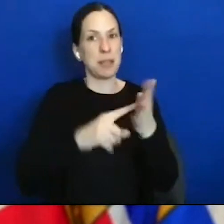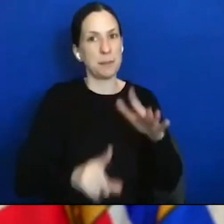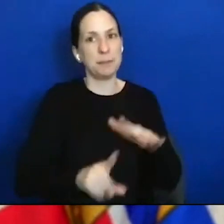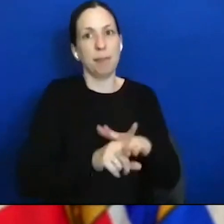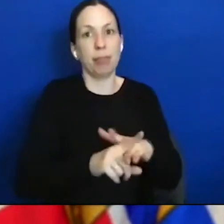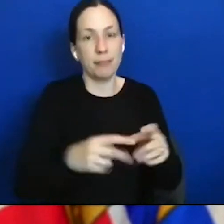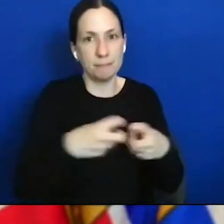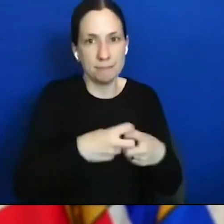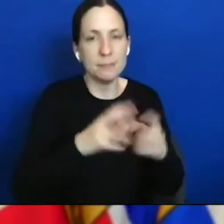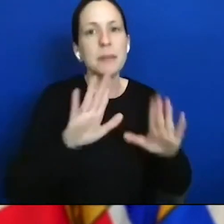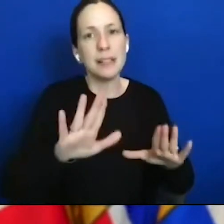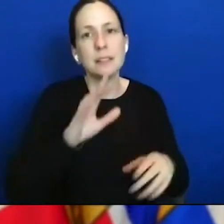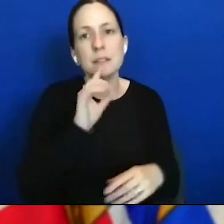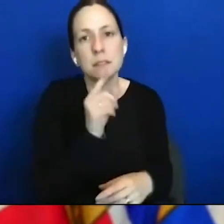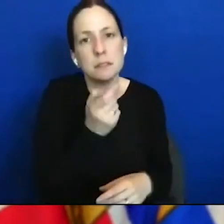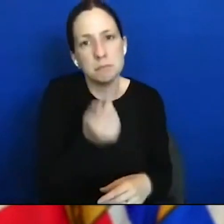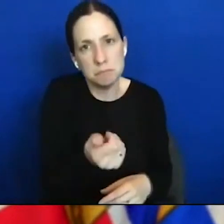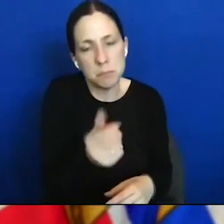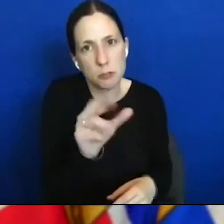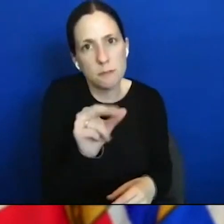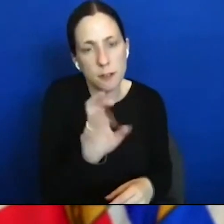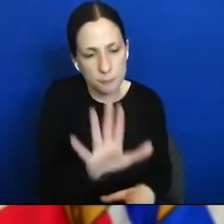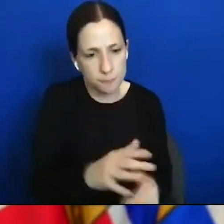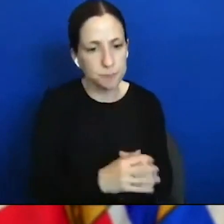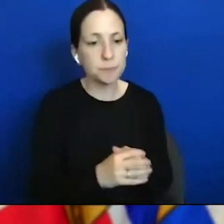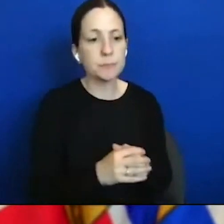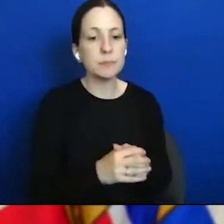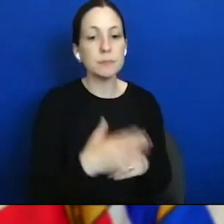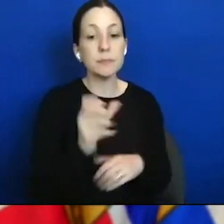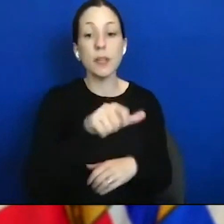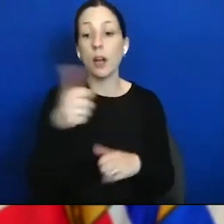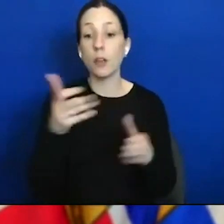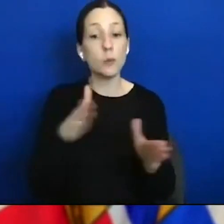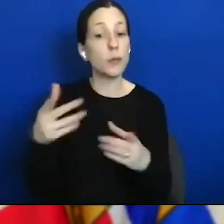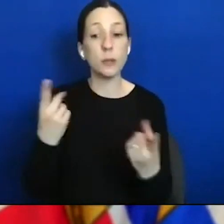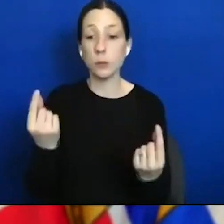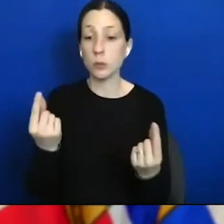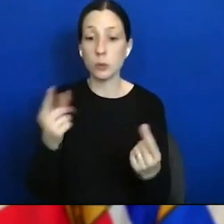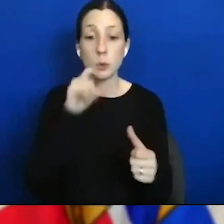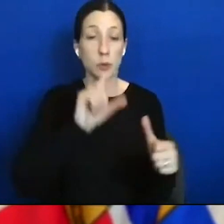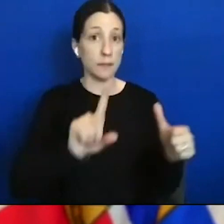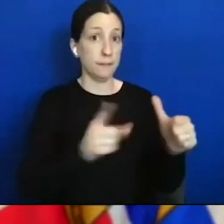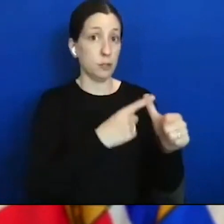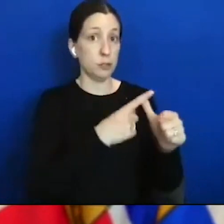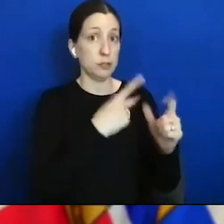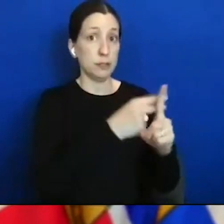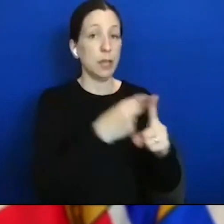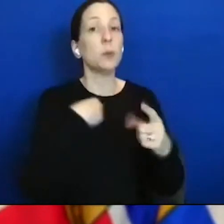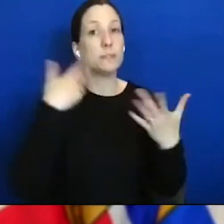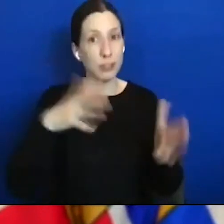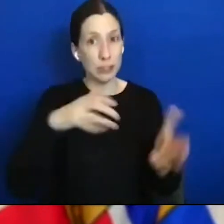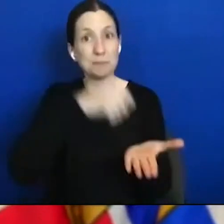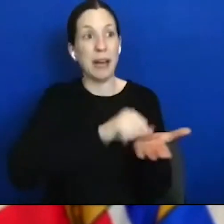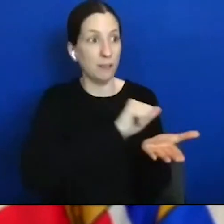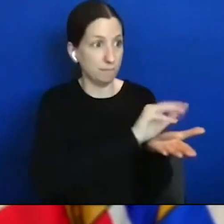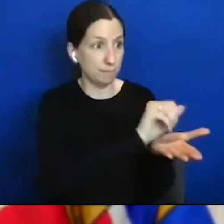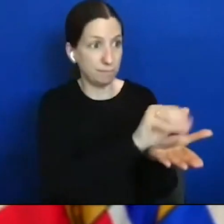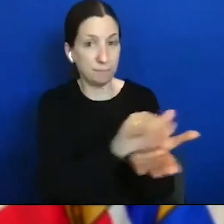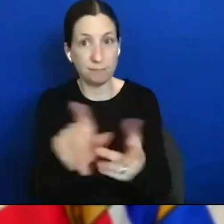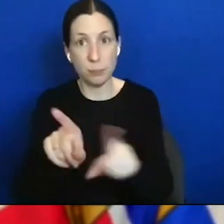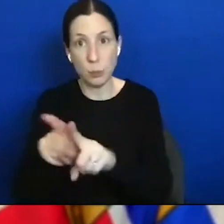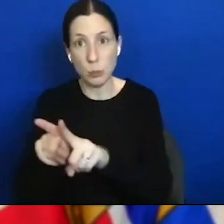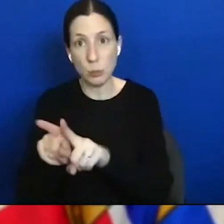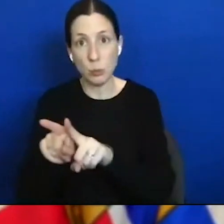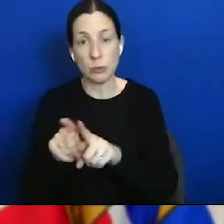The other thing that we've done is sent out by mail information to everybody who received their vaccine. So we do have